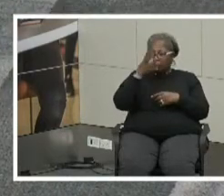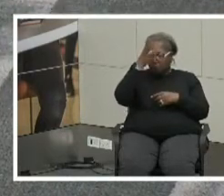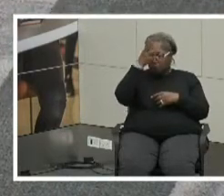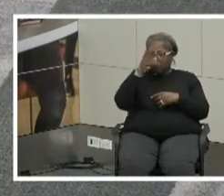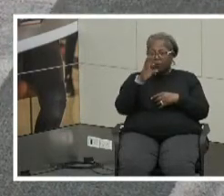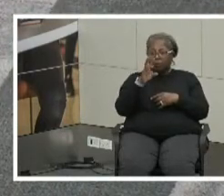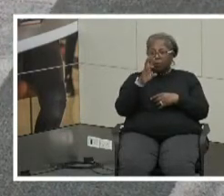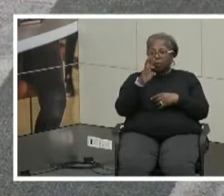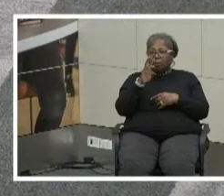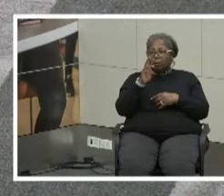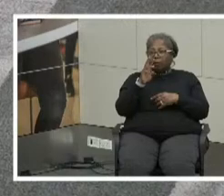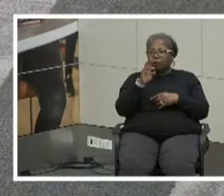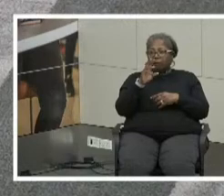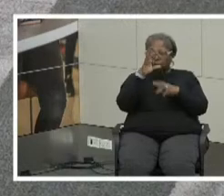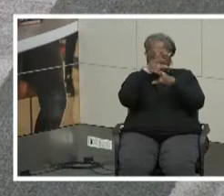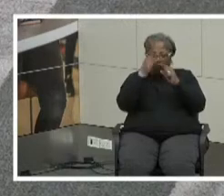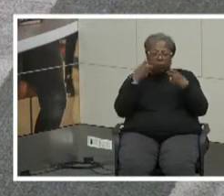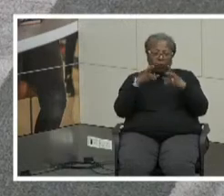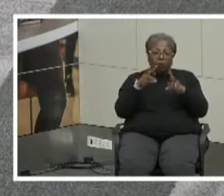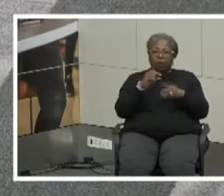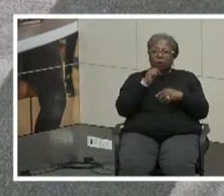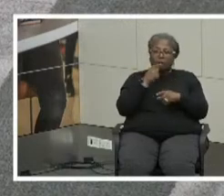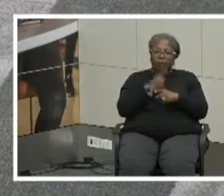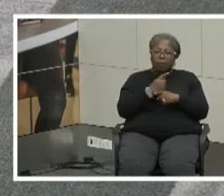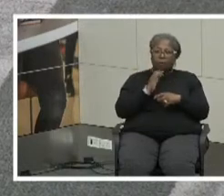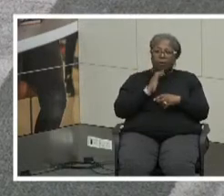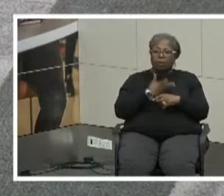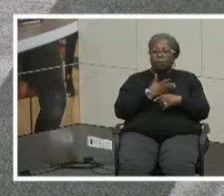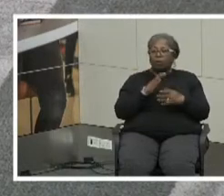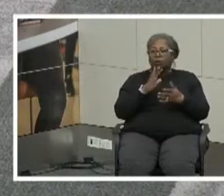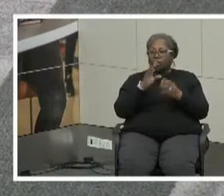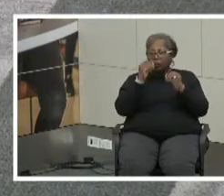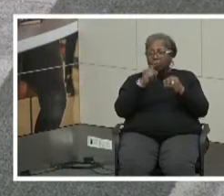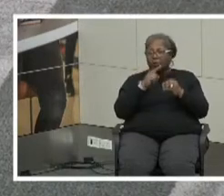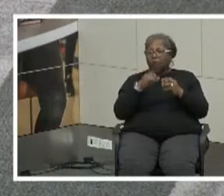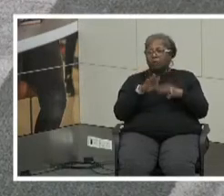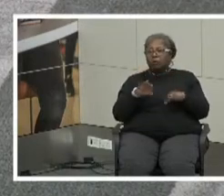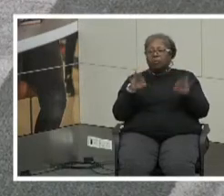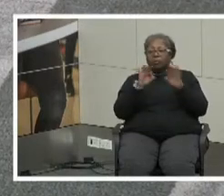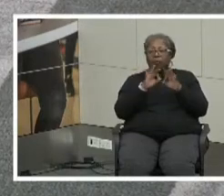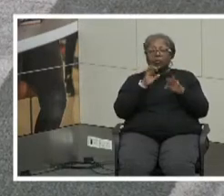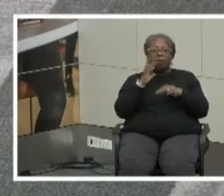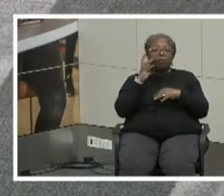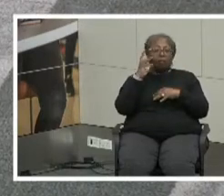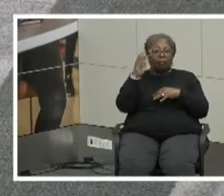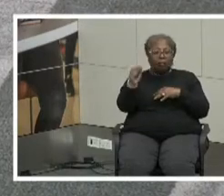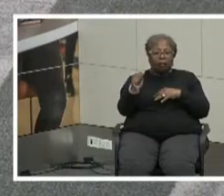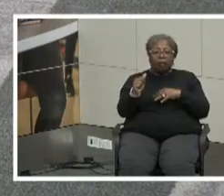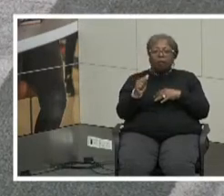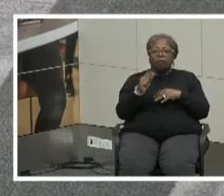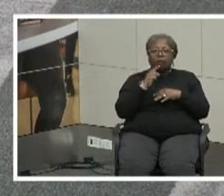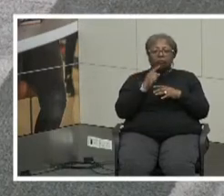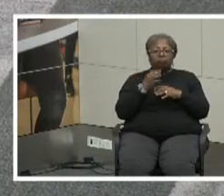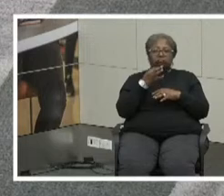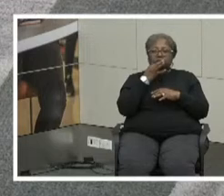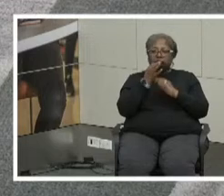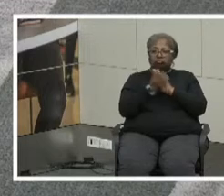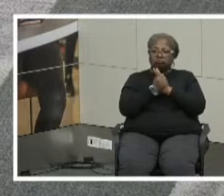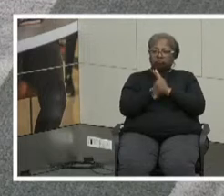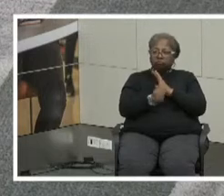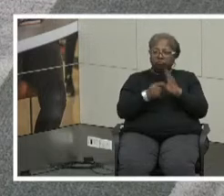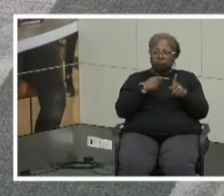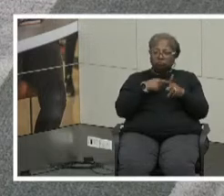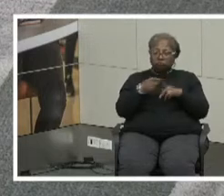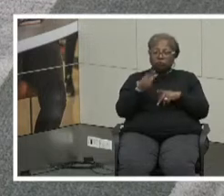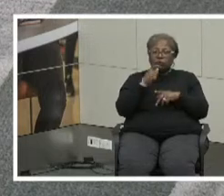way our top performing teachers are at a Breaking Point they are leaving us they are highly skilled professionals who are being